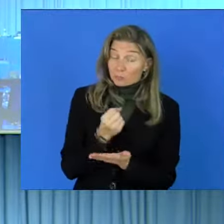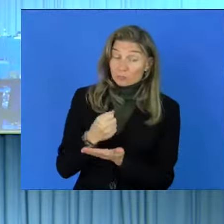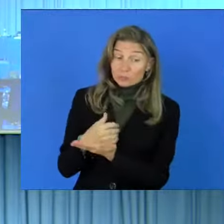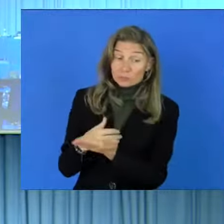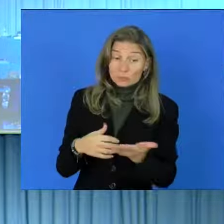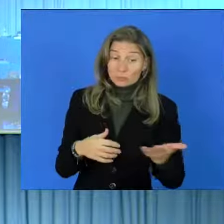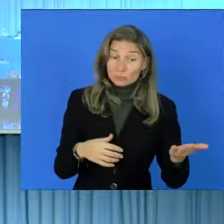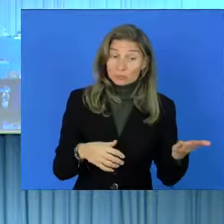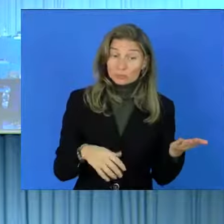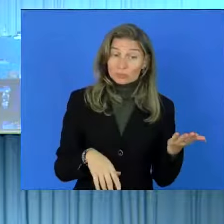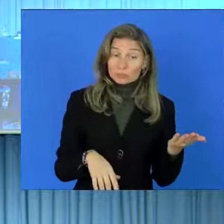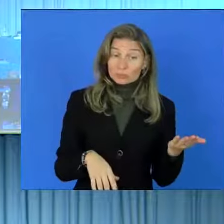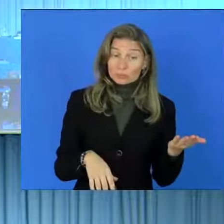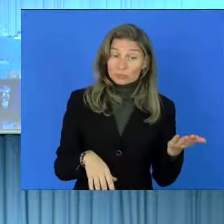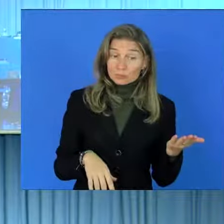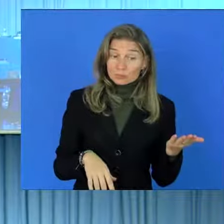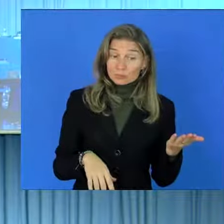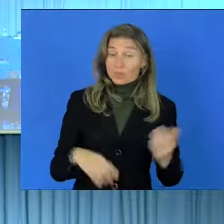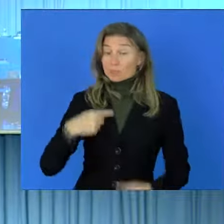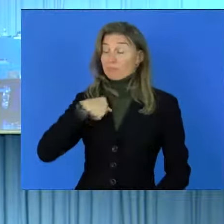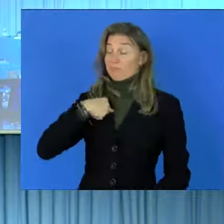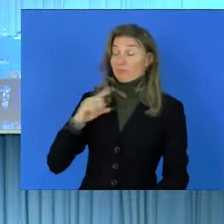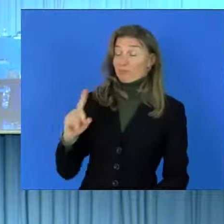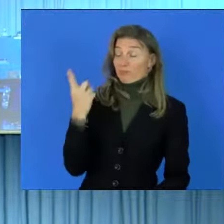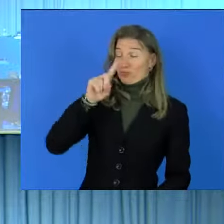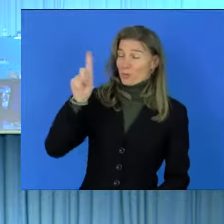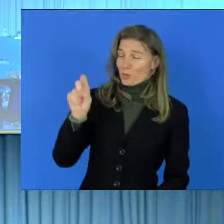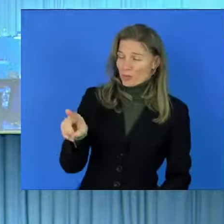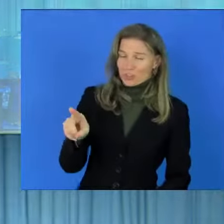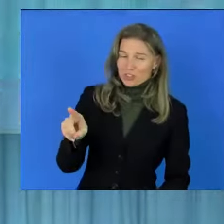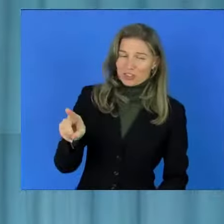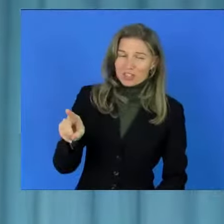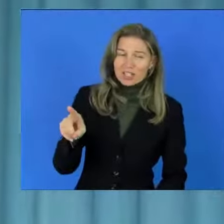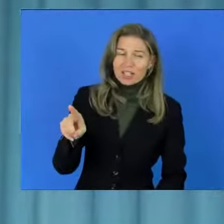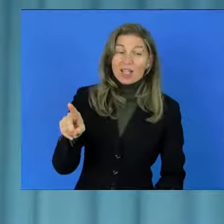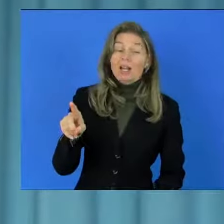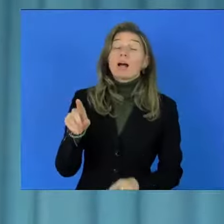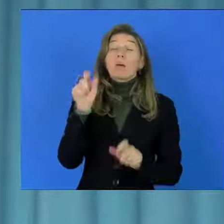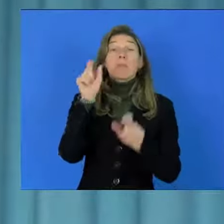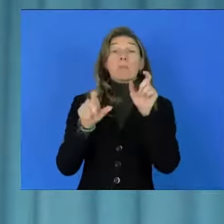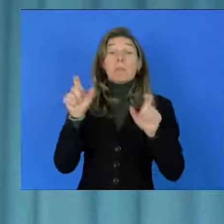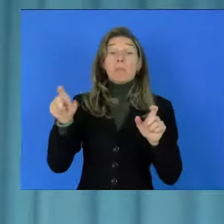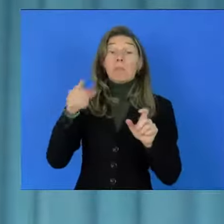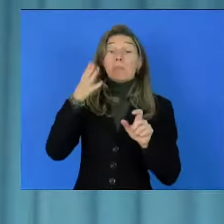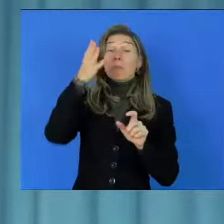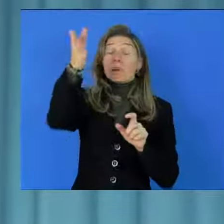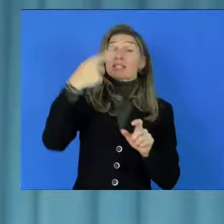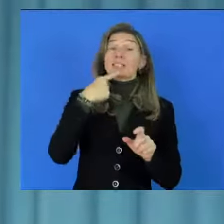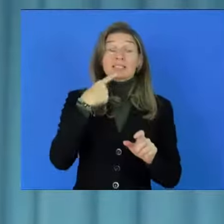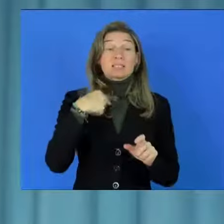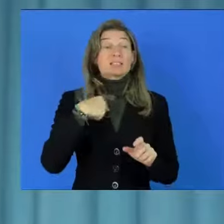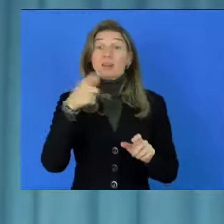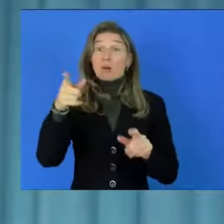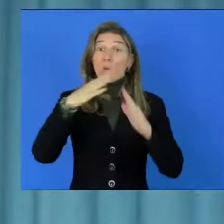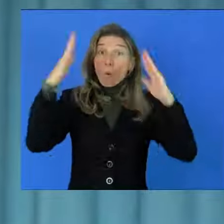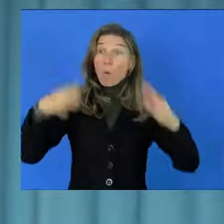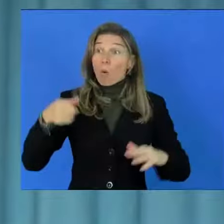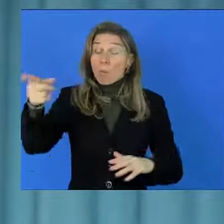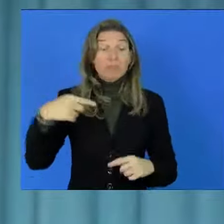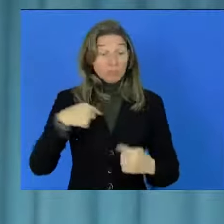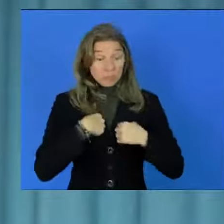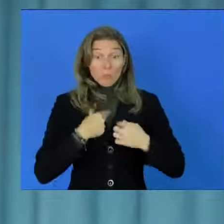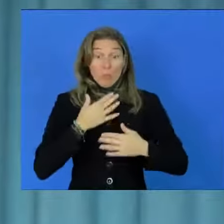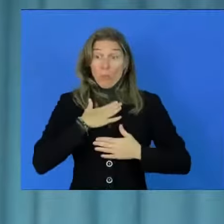I maybe start with one question. So for the ones who are at home now and say, I want this for my public transportation system, what can I do as